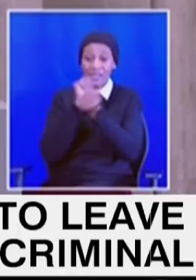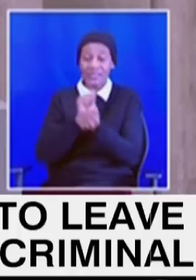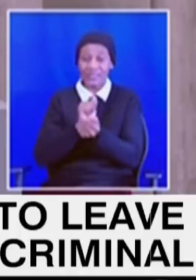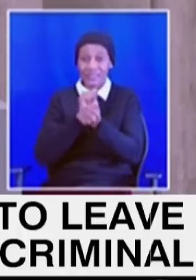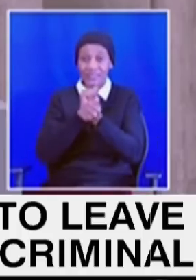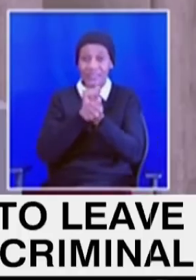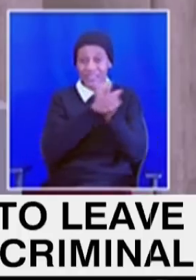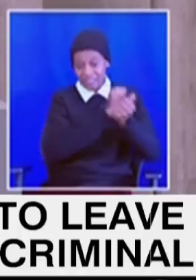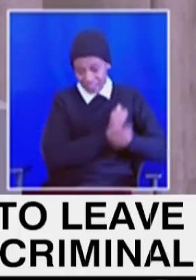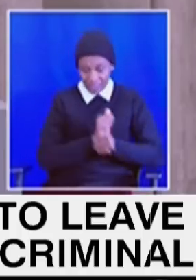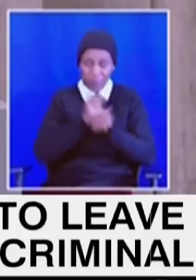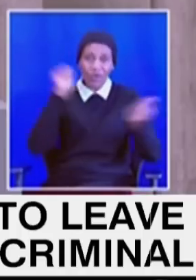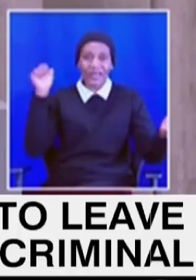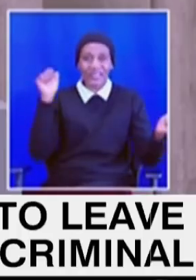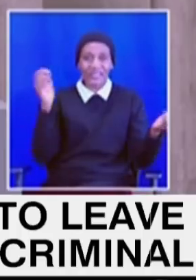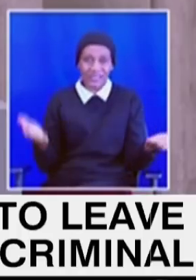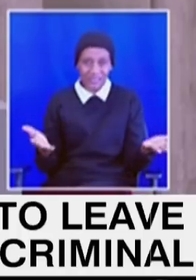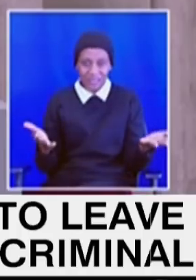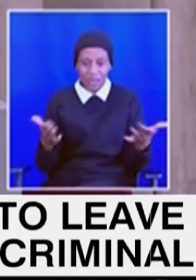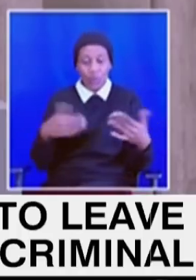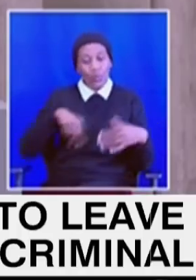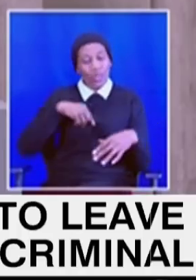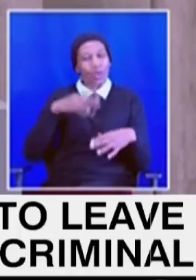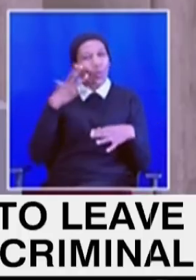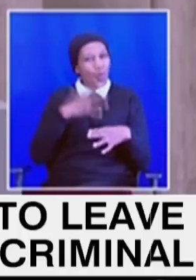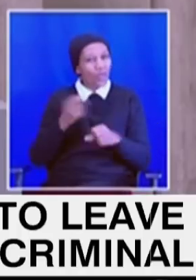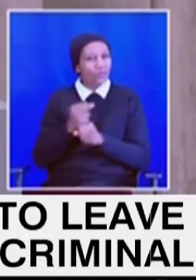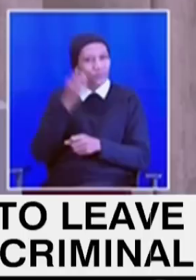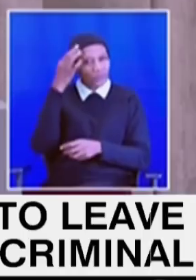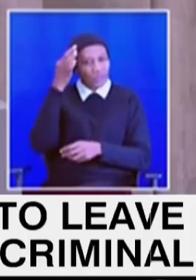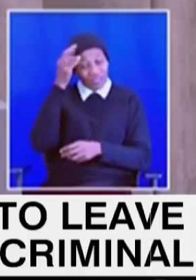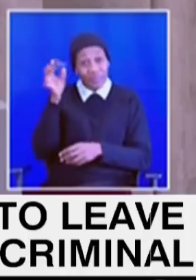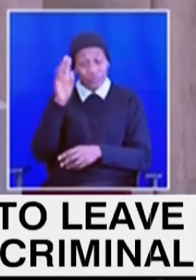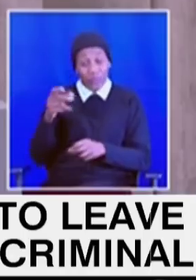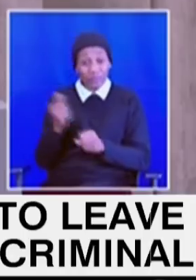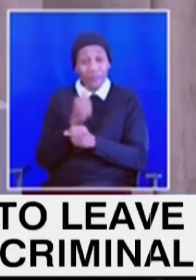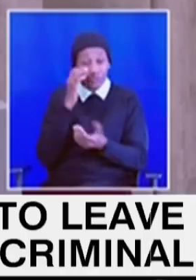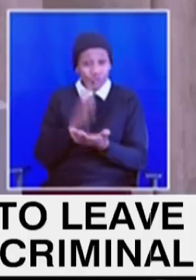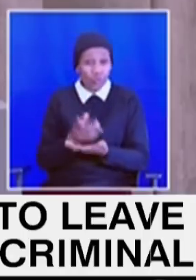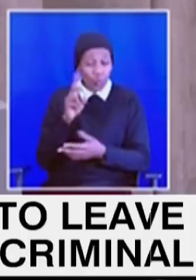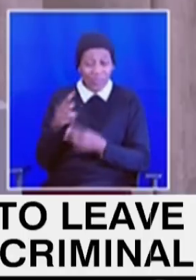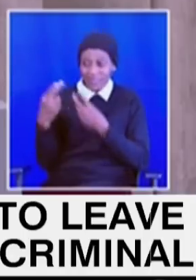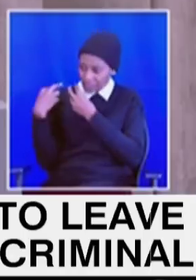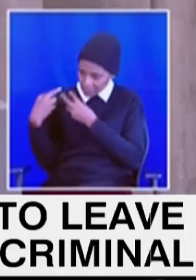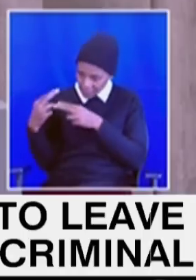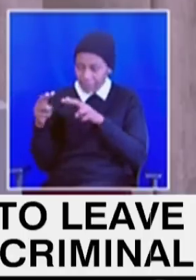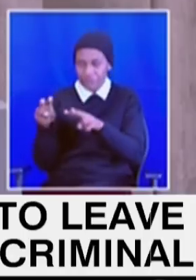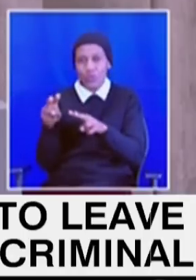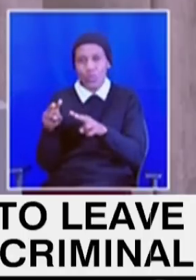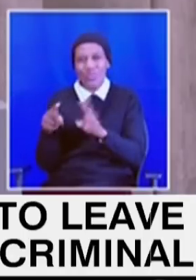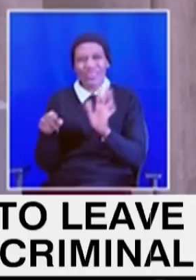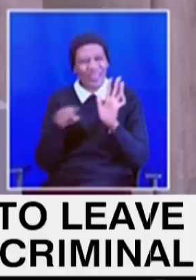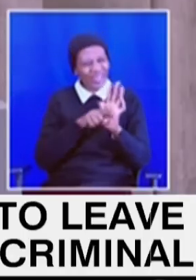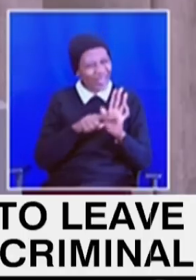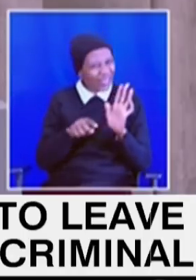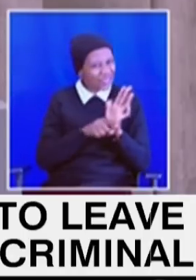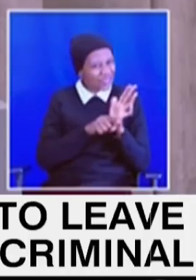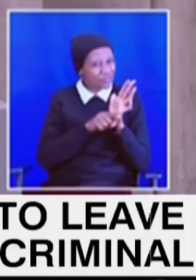While working towards the dialogue, the government will review the negative impact of dysfunctional